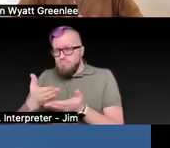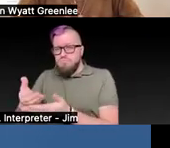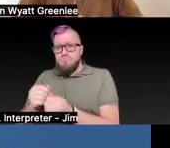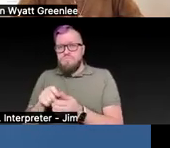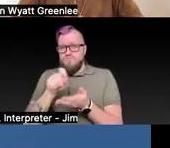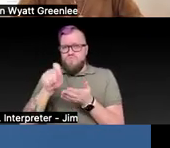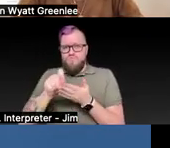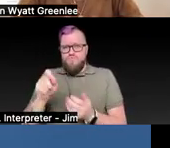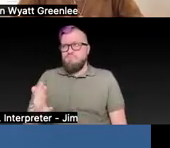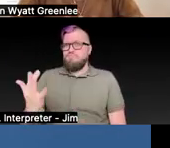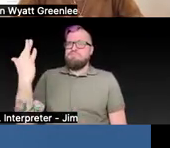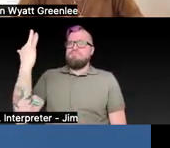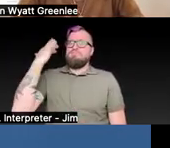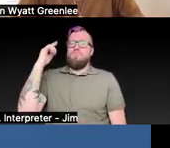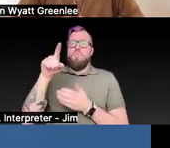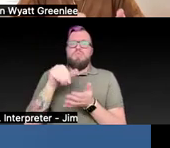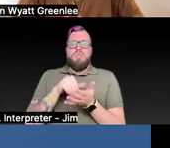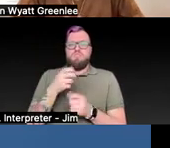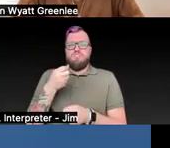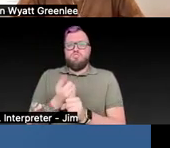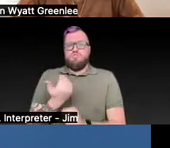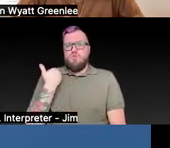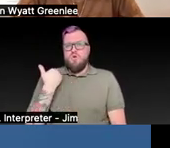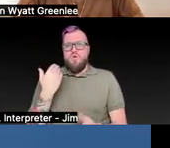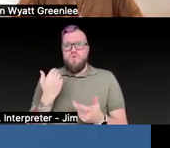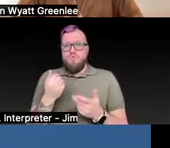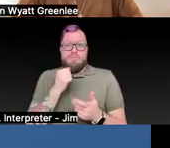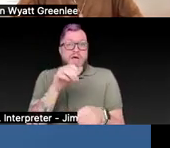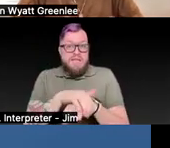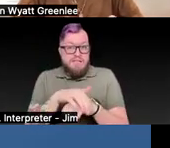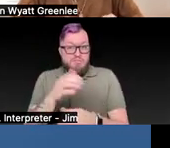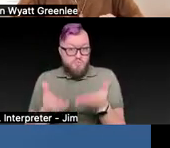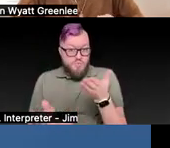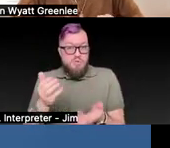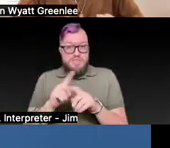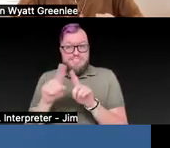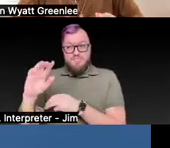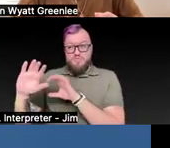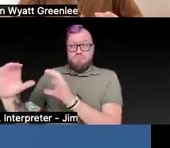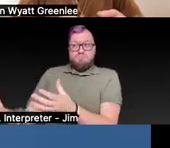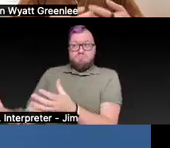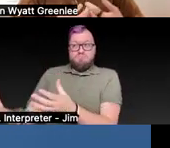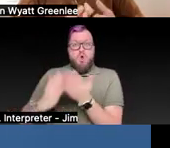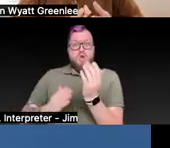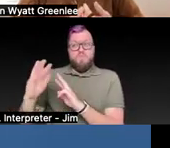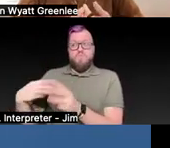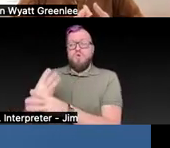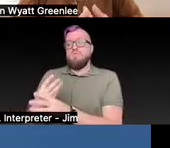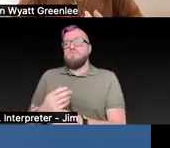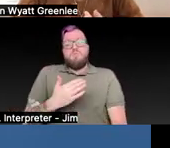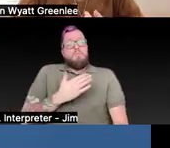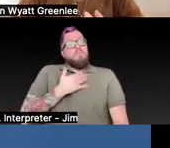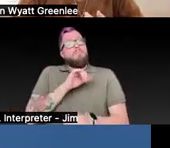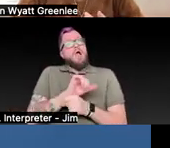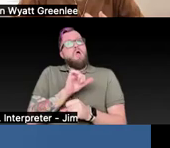written 1,000 years ago in a different place in the world. They're probably not writing in English. Um, and so for me, for the work that